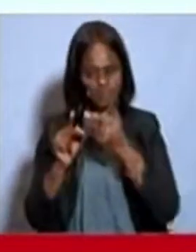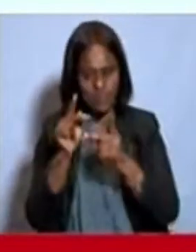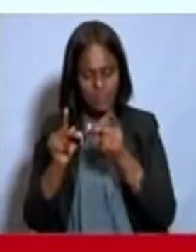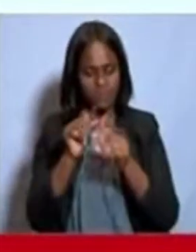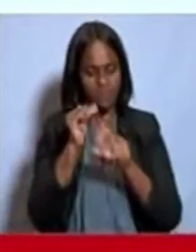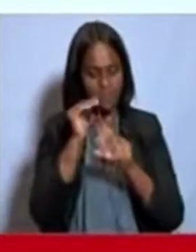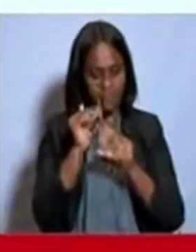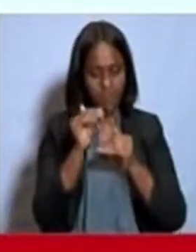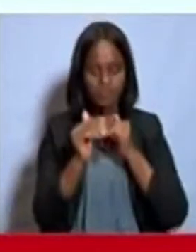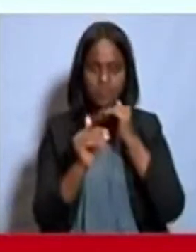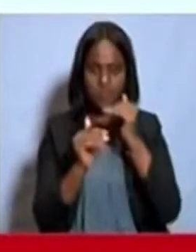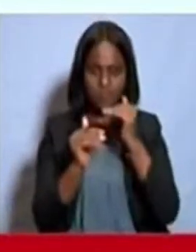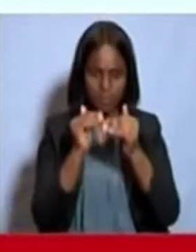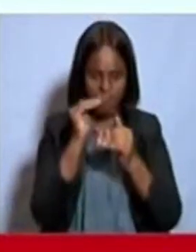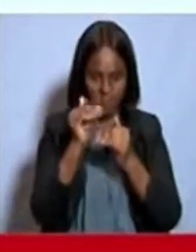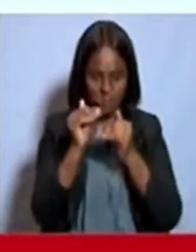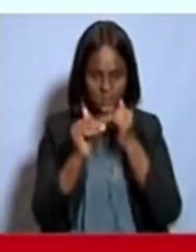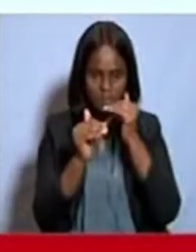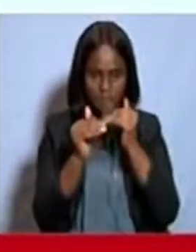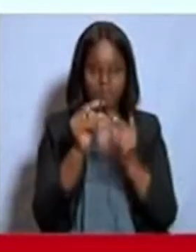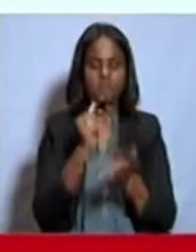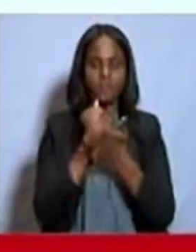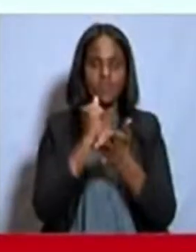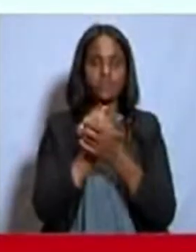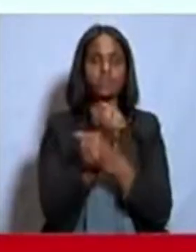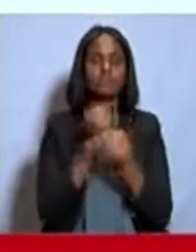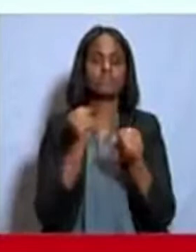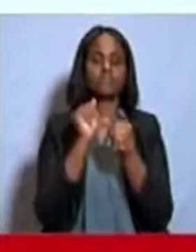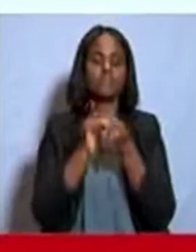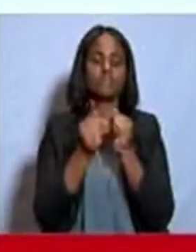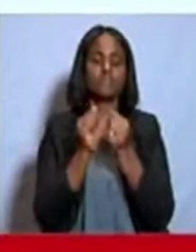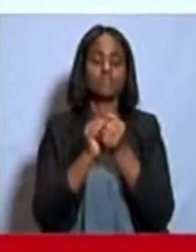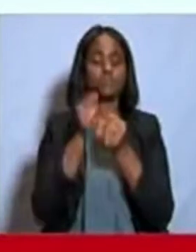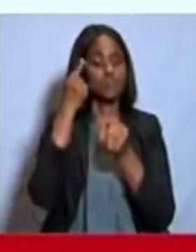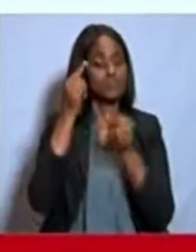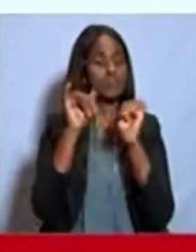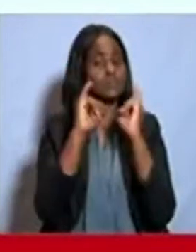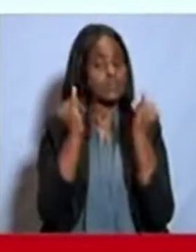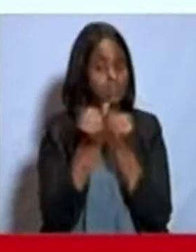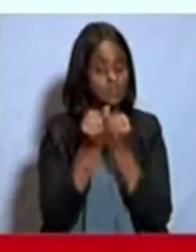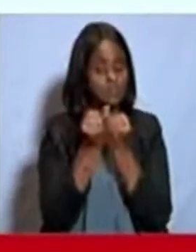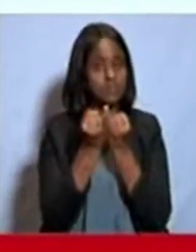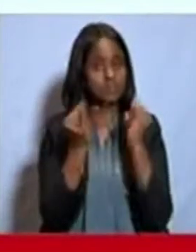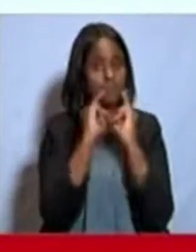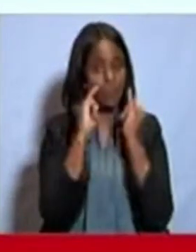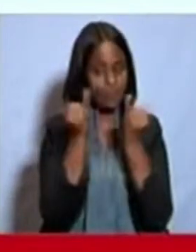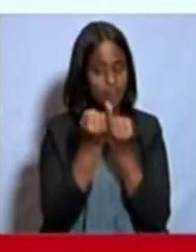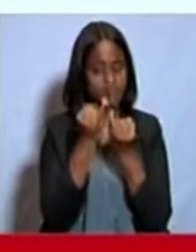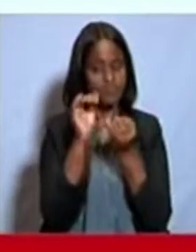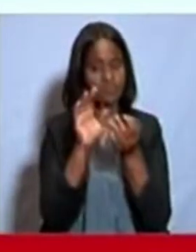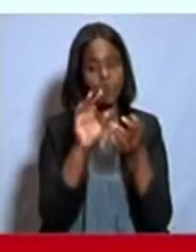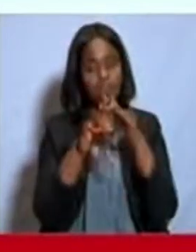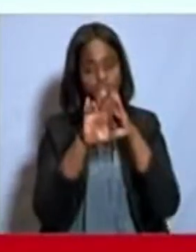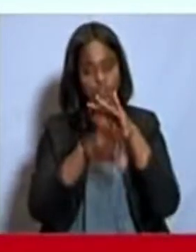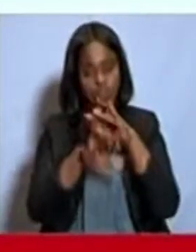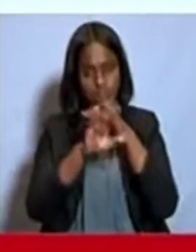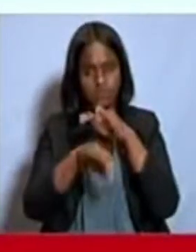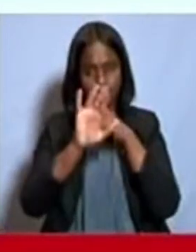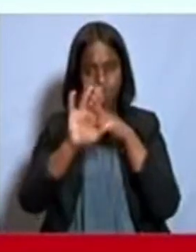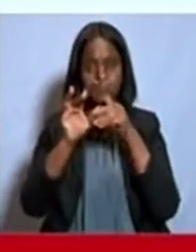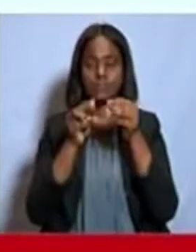to facilitate acquisition of the title deeds for the institutions falling under its